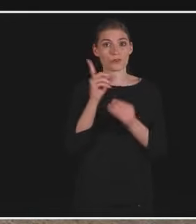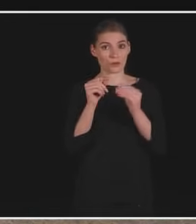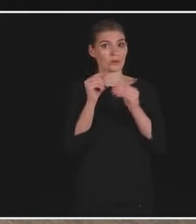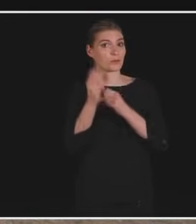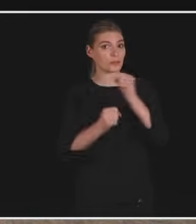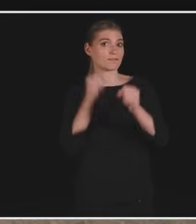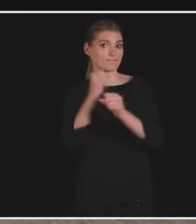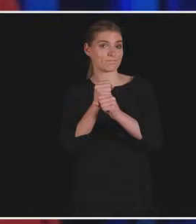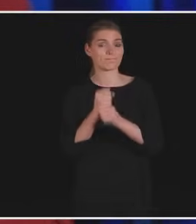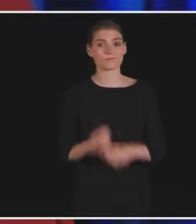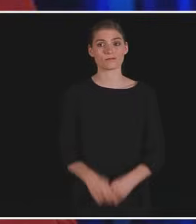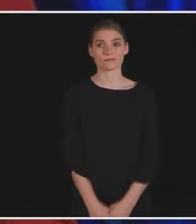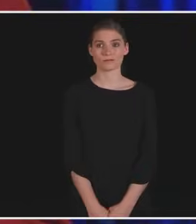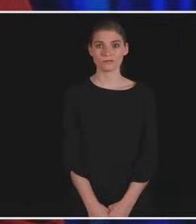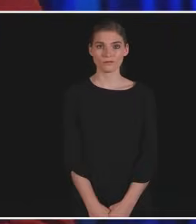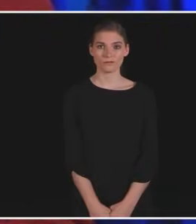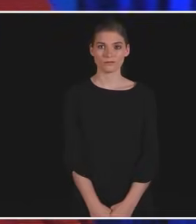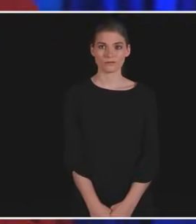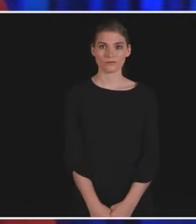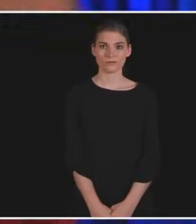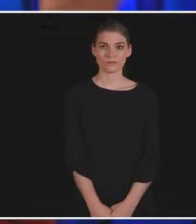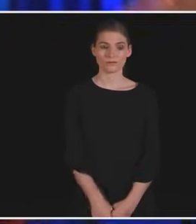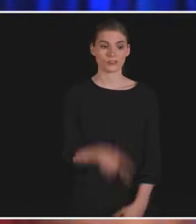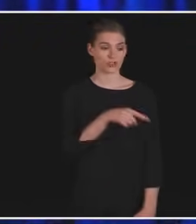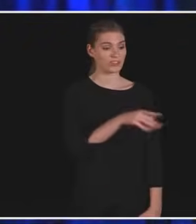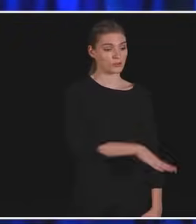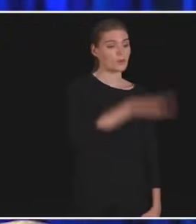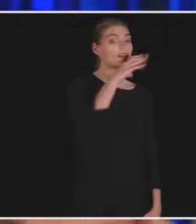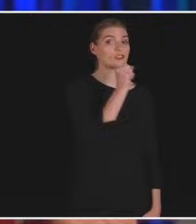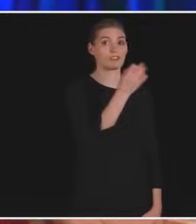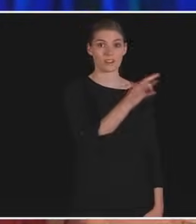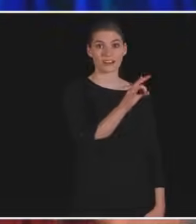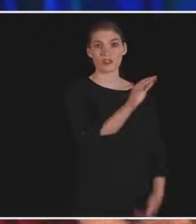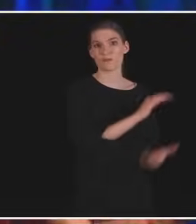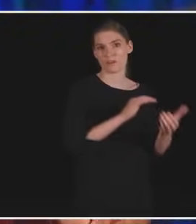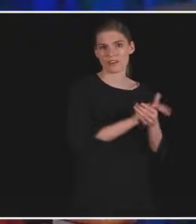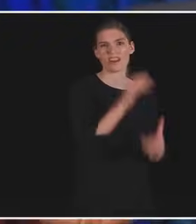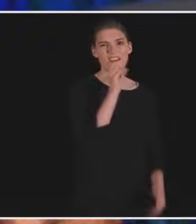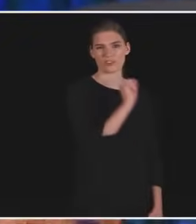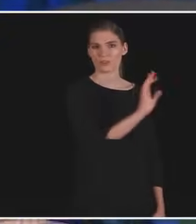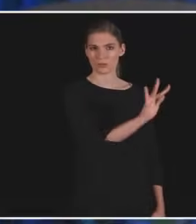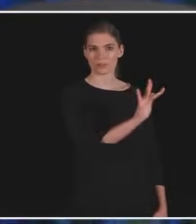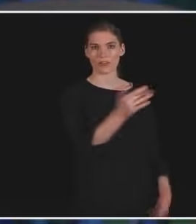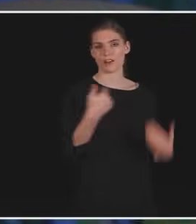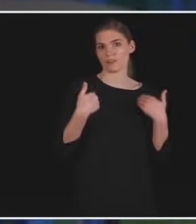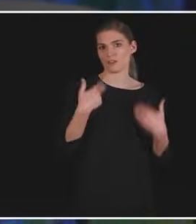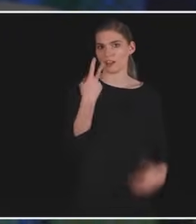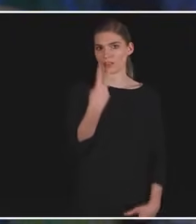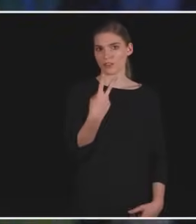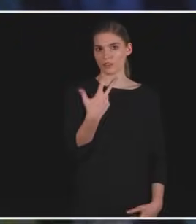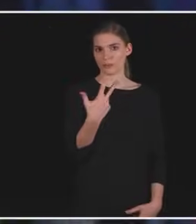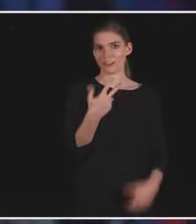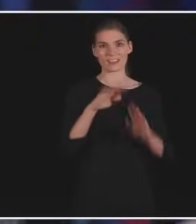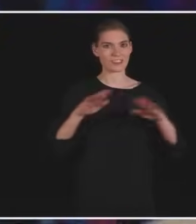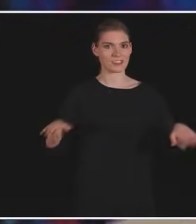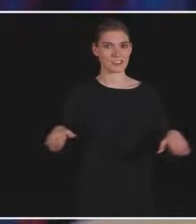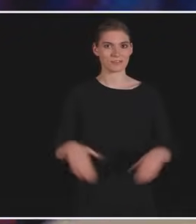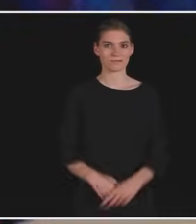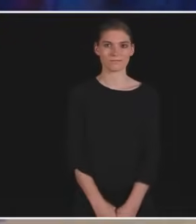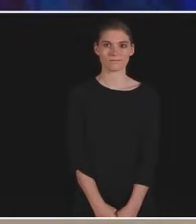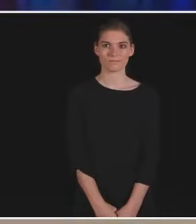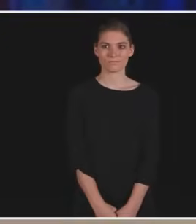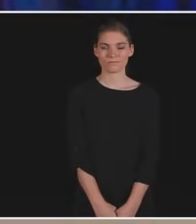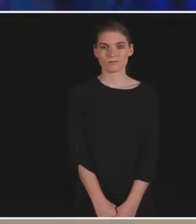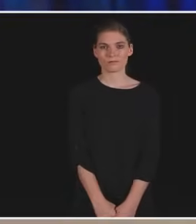just one more year. At the age of 19, my grandmother was married, and at the age of 25, she was raising three